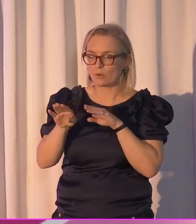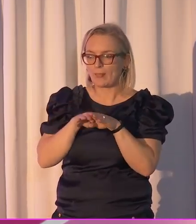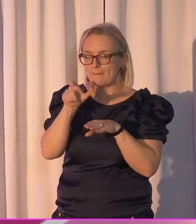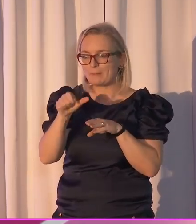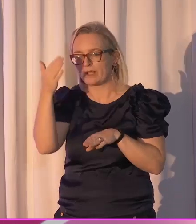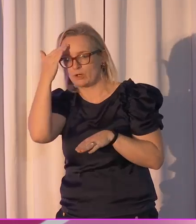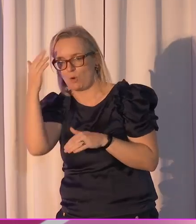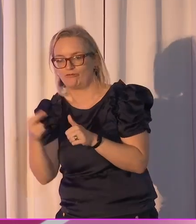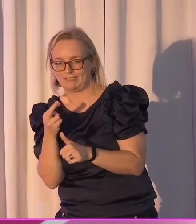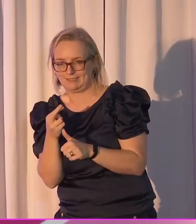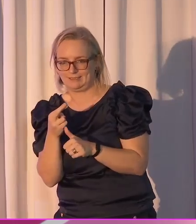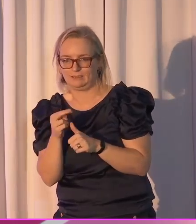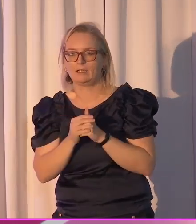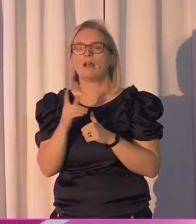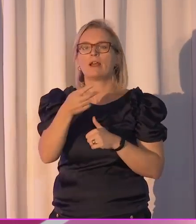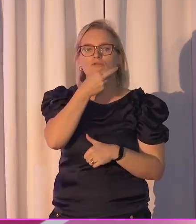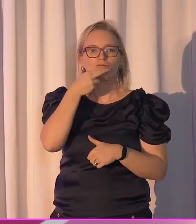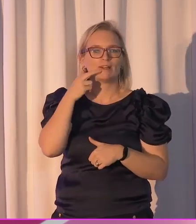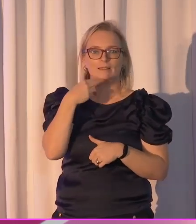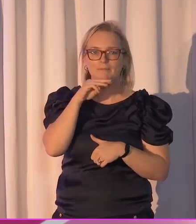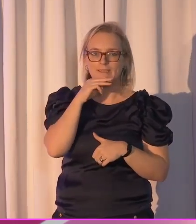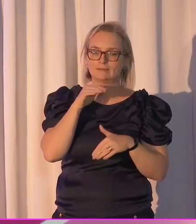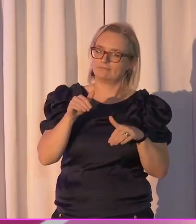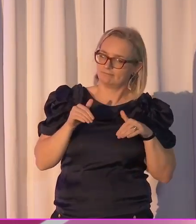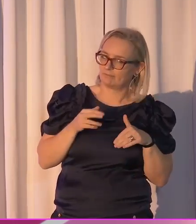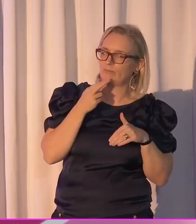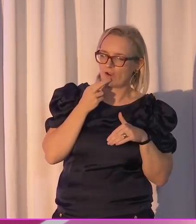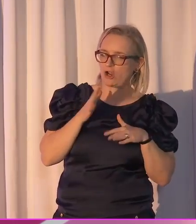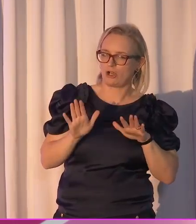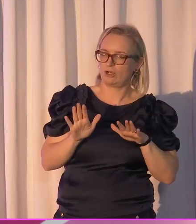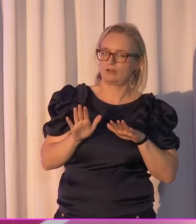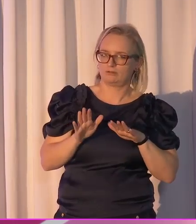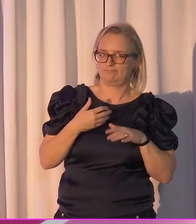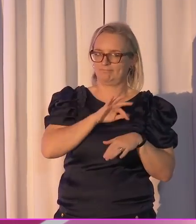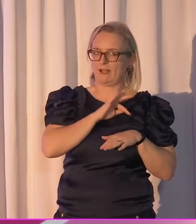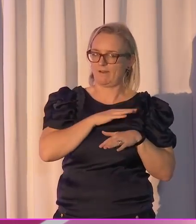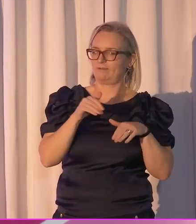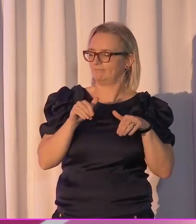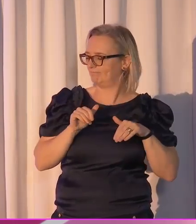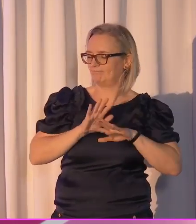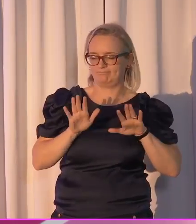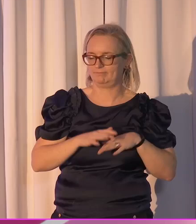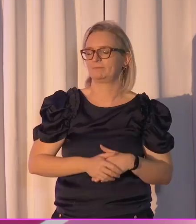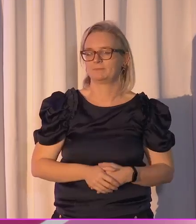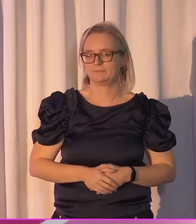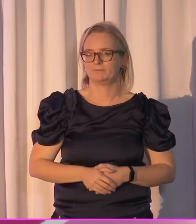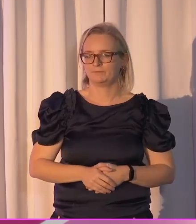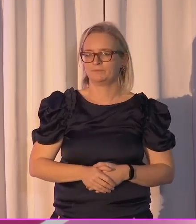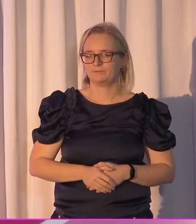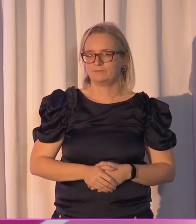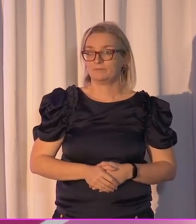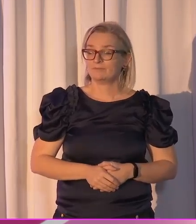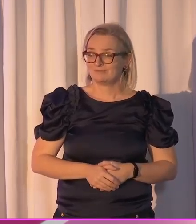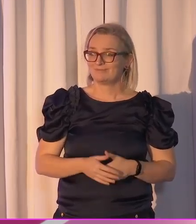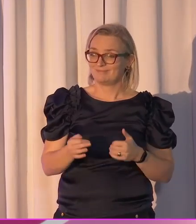a red sticker signals that the attendee would prefer to be left to themselves. For those of